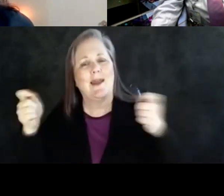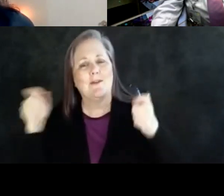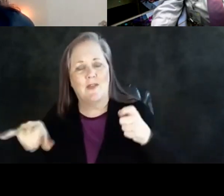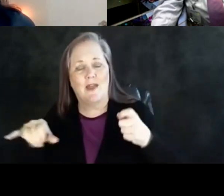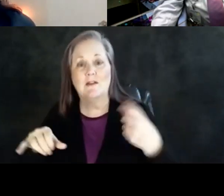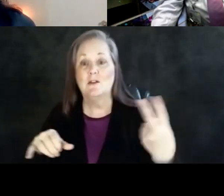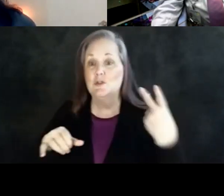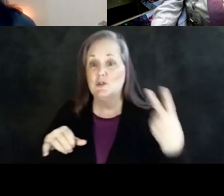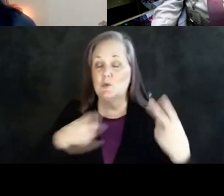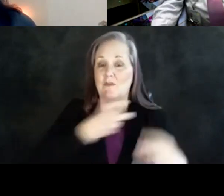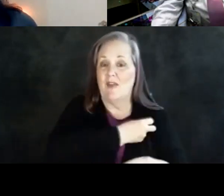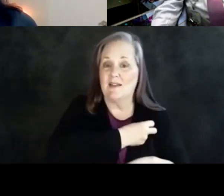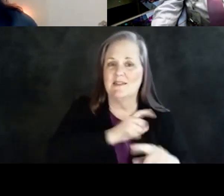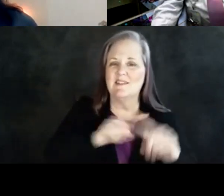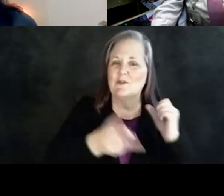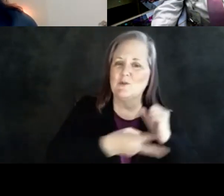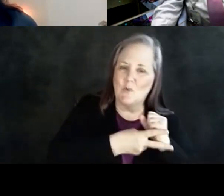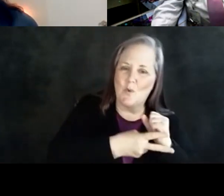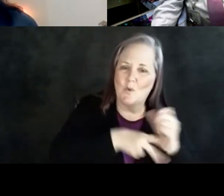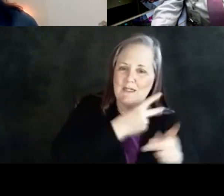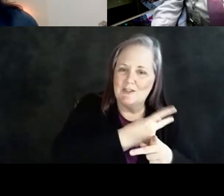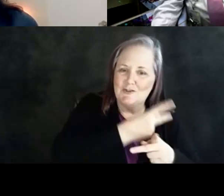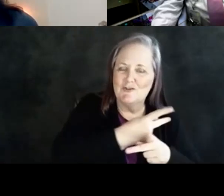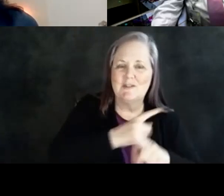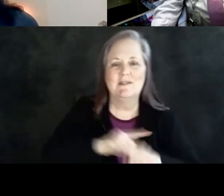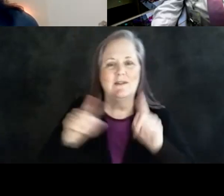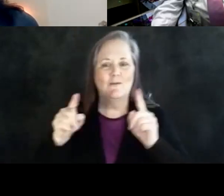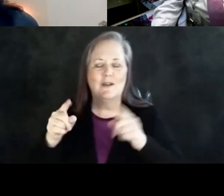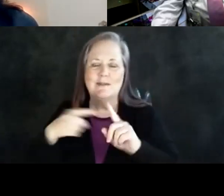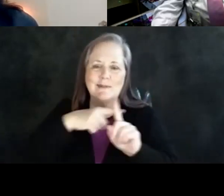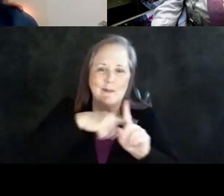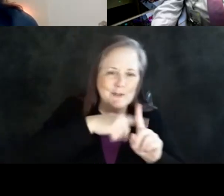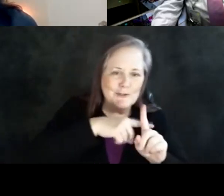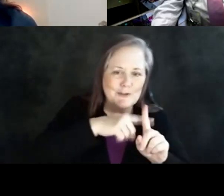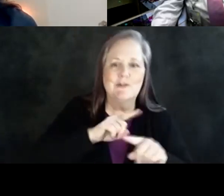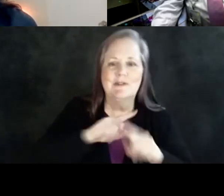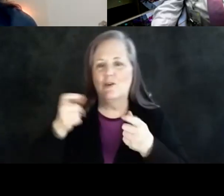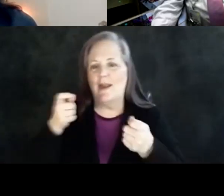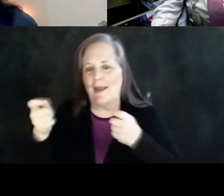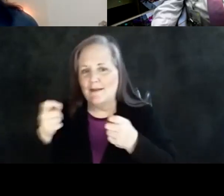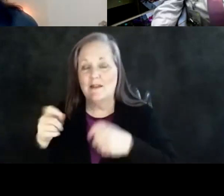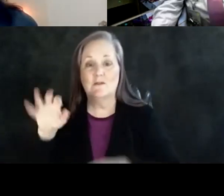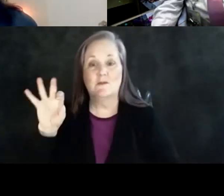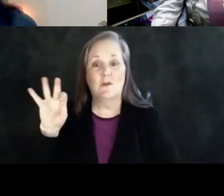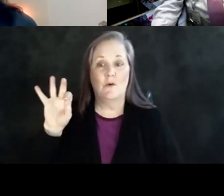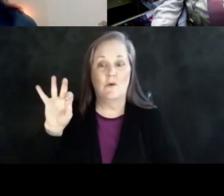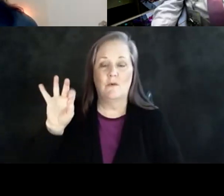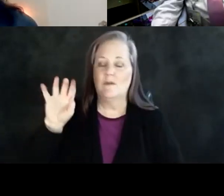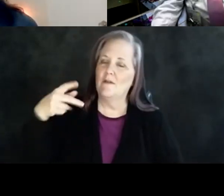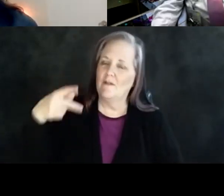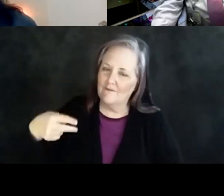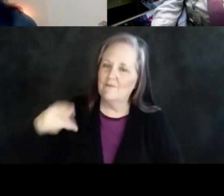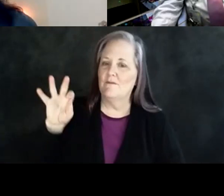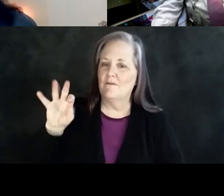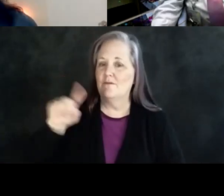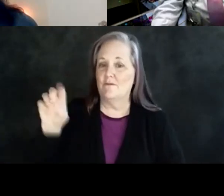different storage and handling issues and requirements. So for Pfizer vaccine, it even narrows even further the providers